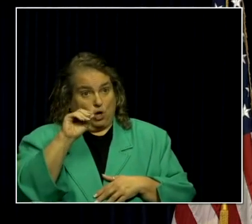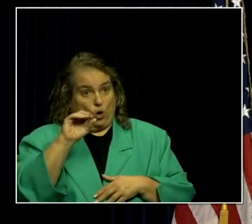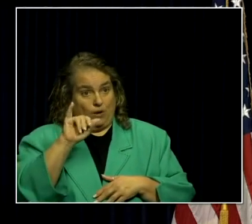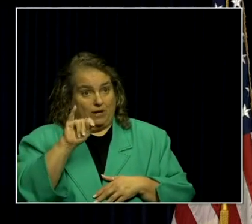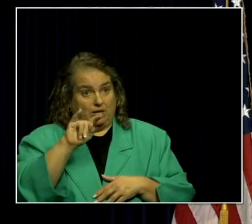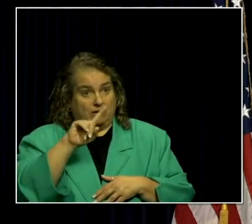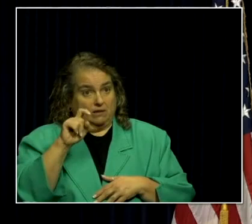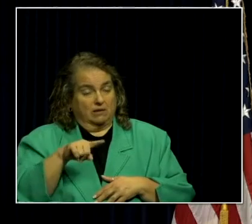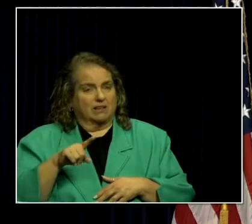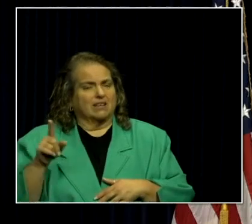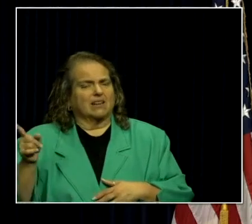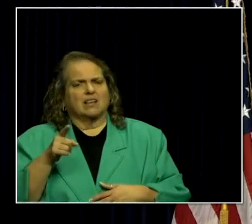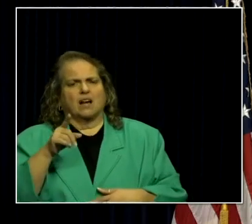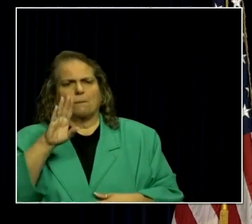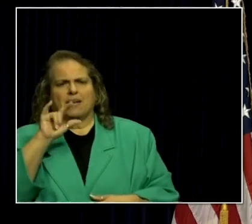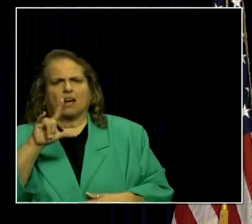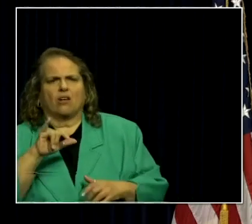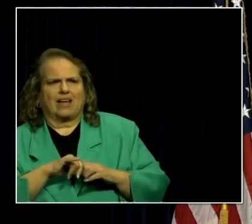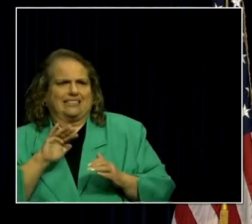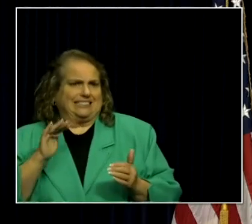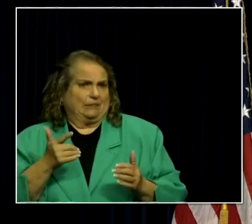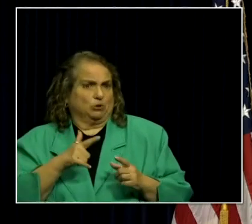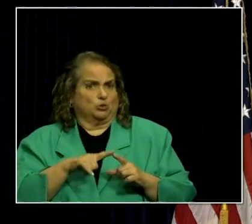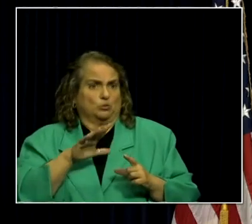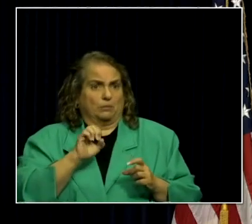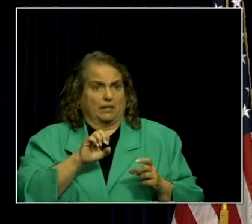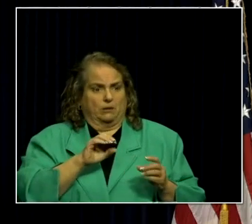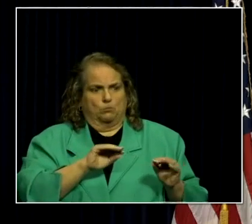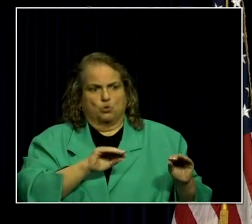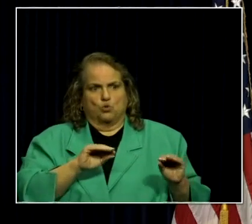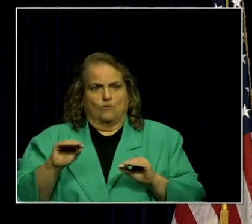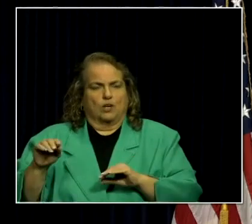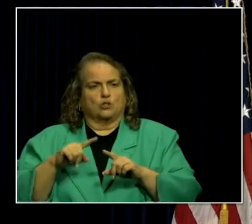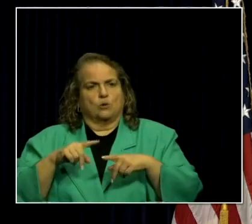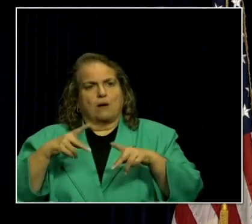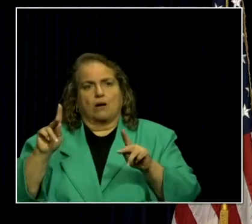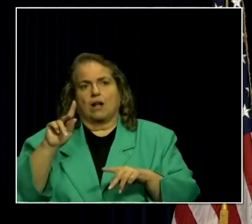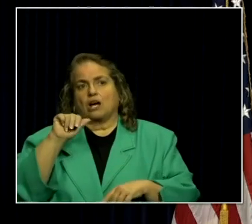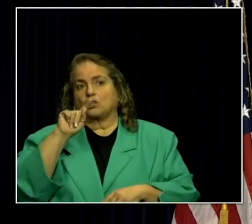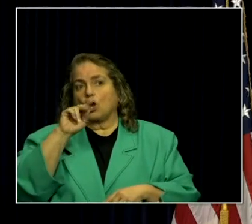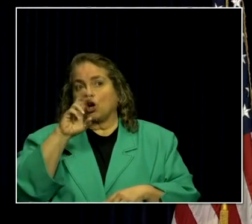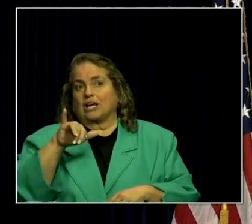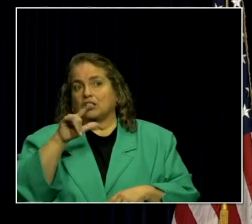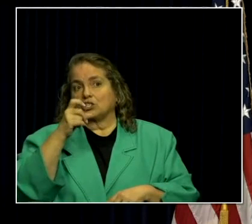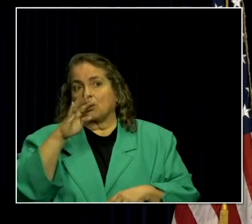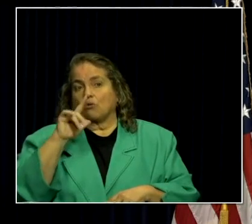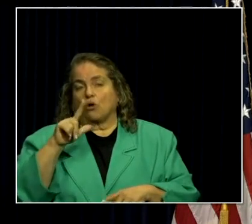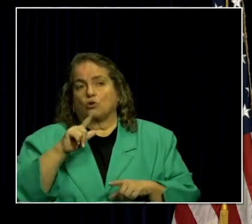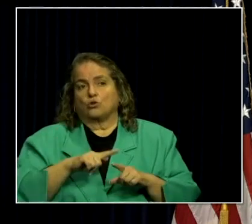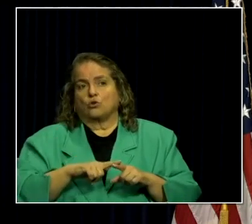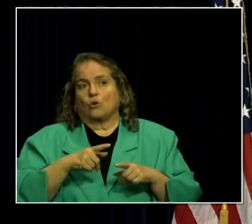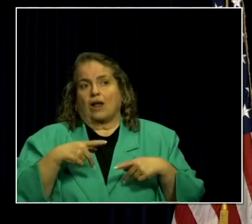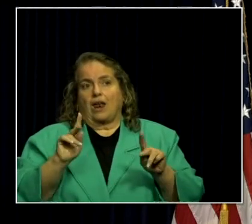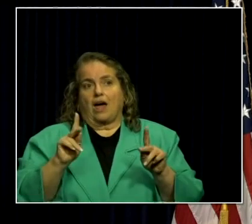question is on a bill that may be moving to allow the Attorney General to shut down abortion providers, and will I veto it?